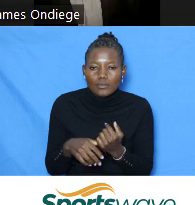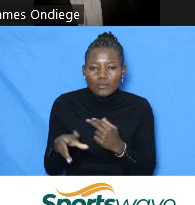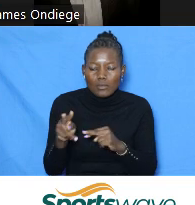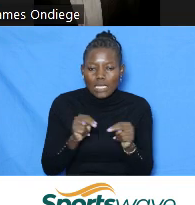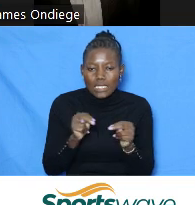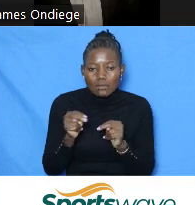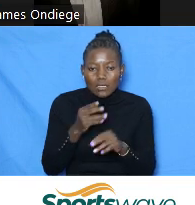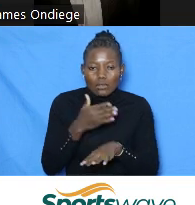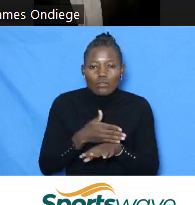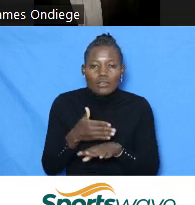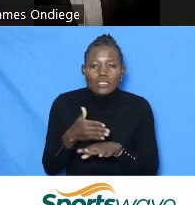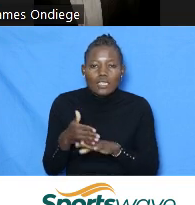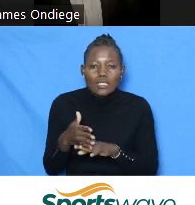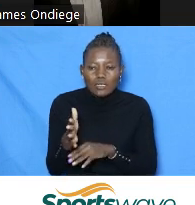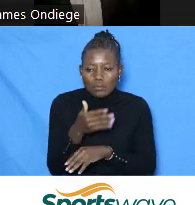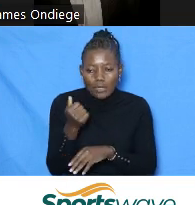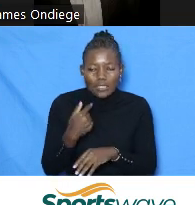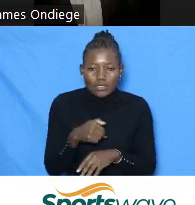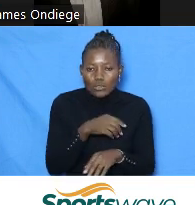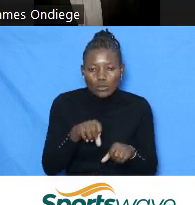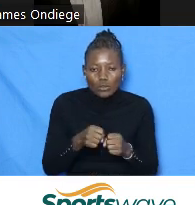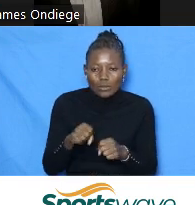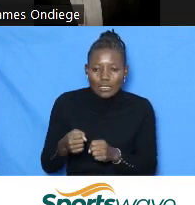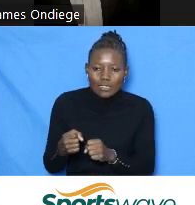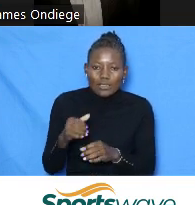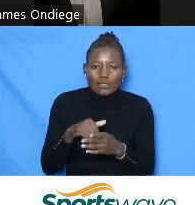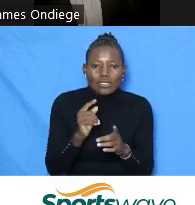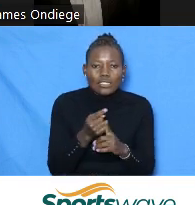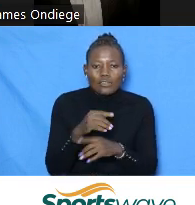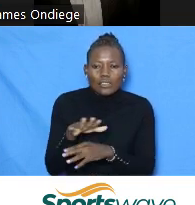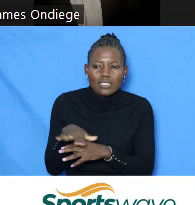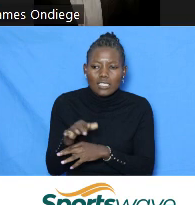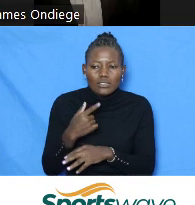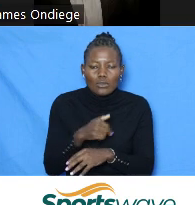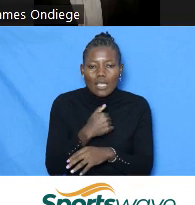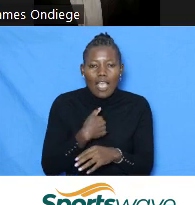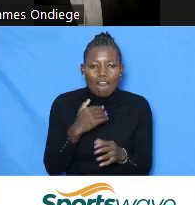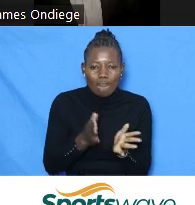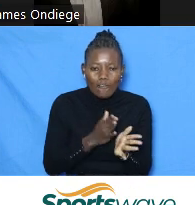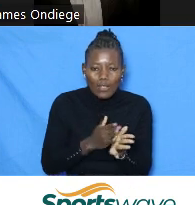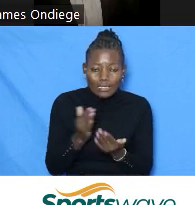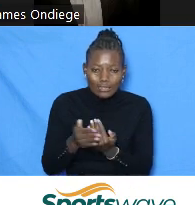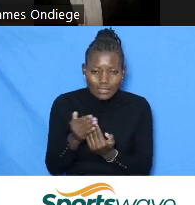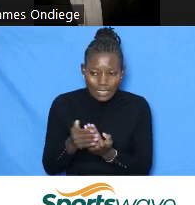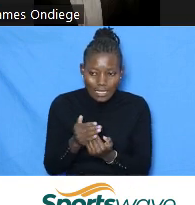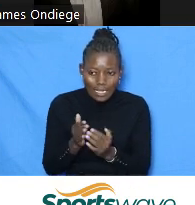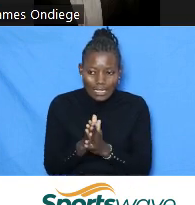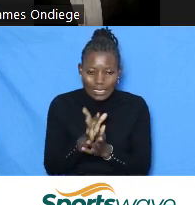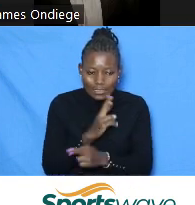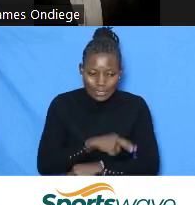injury, we break it down into different areas. There's immediate care, there's rest,